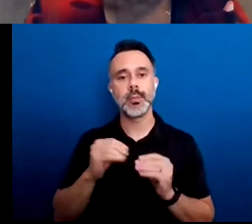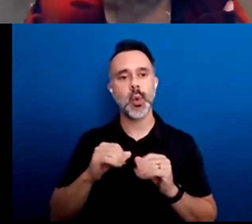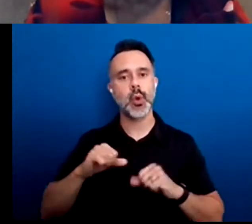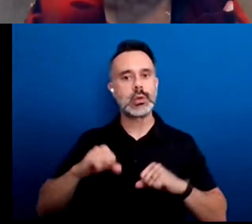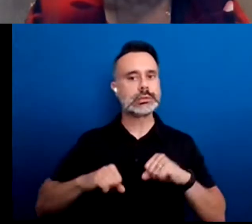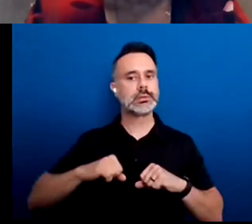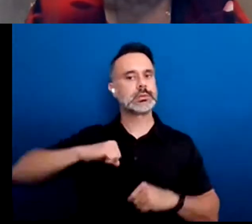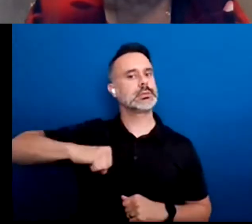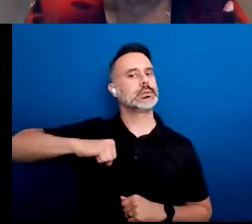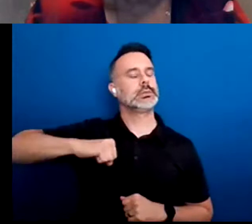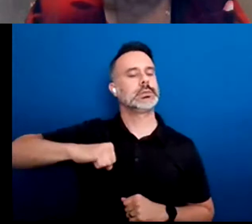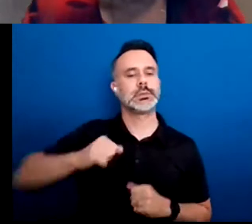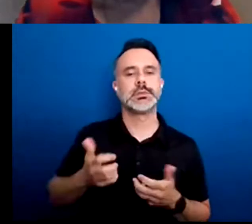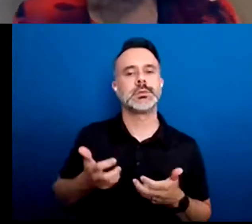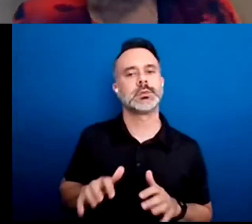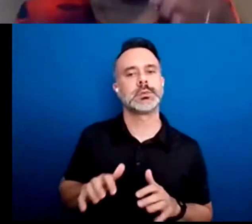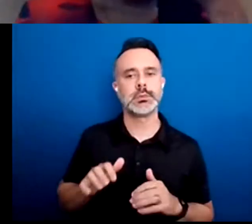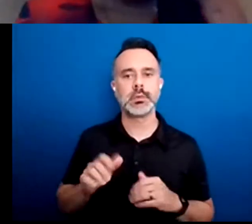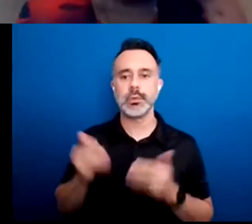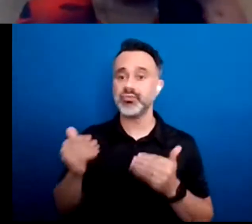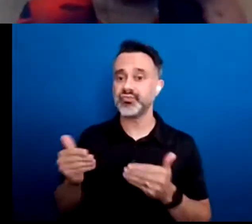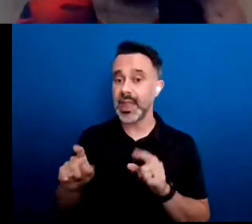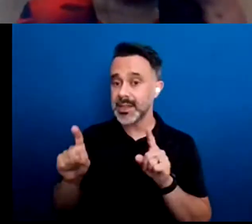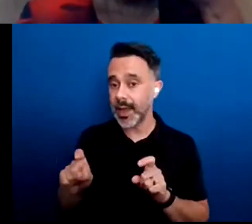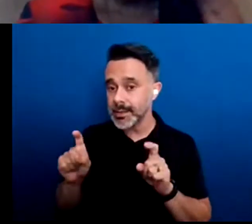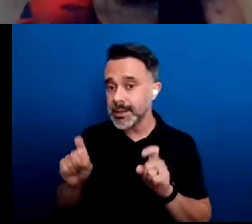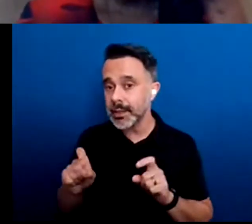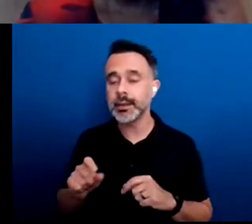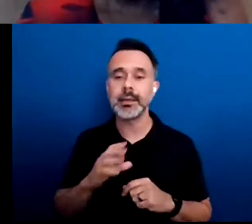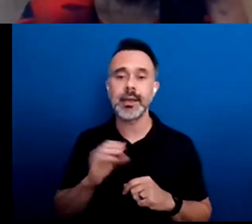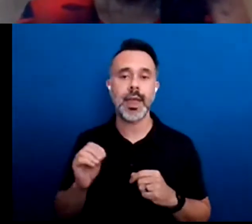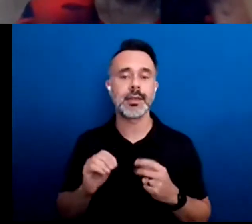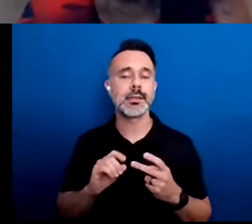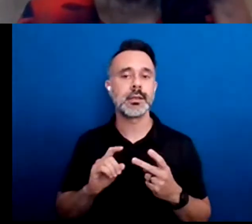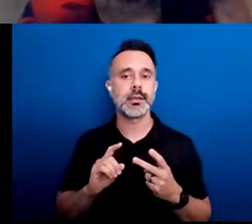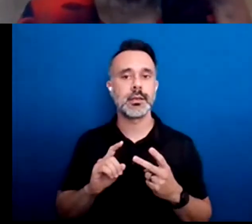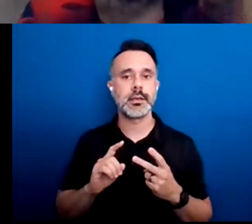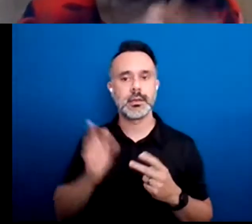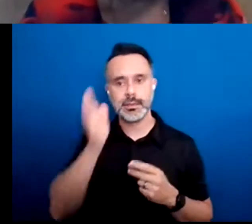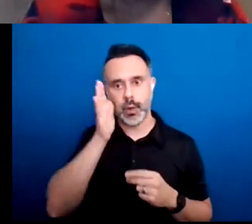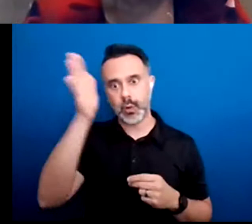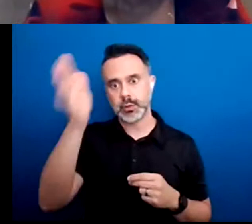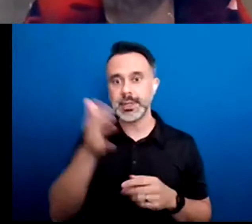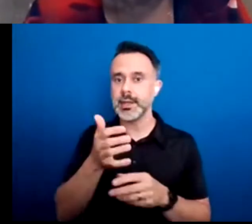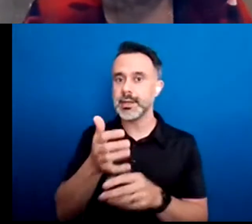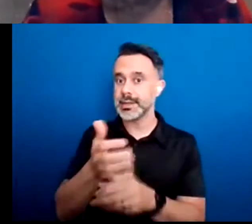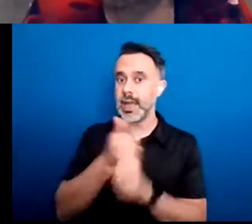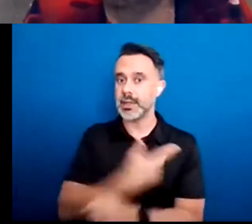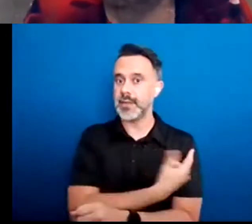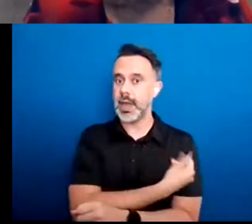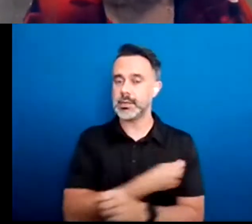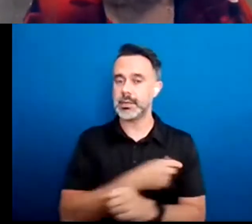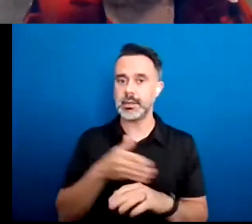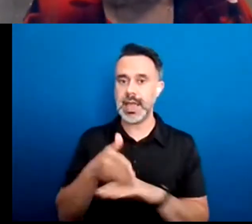do testing, and then ultimately get vaccinated after the period of time